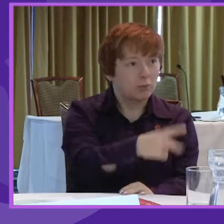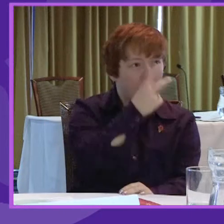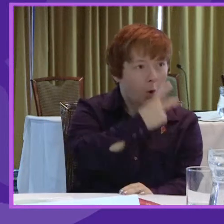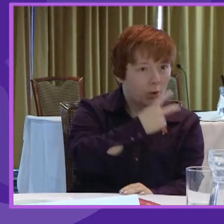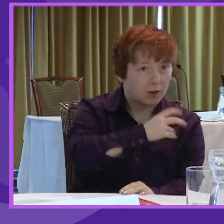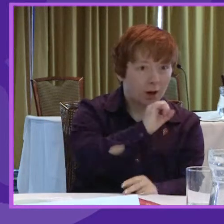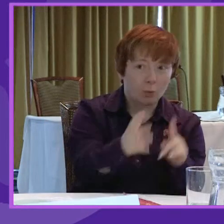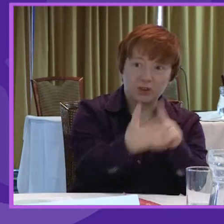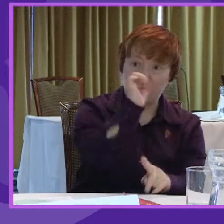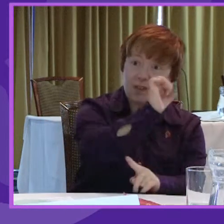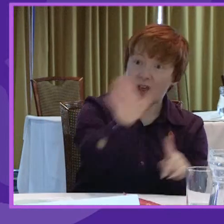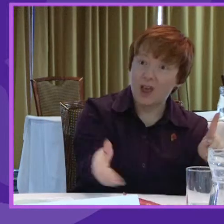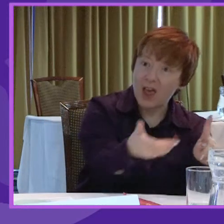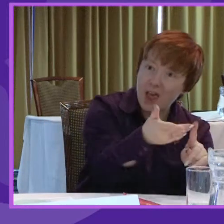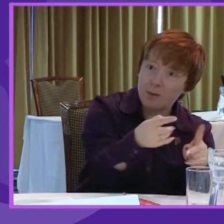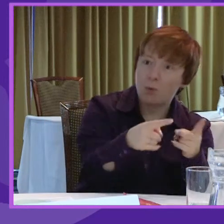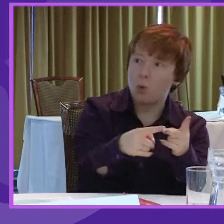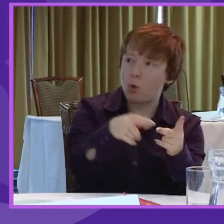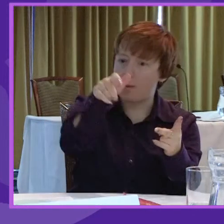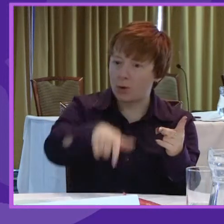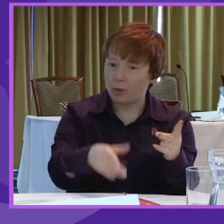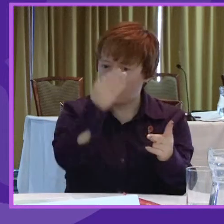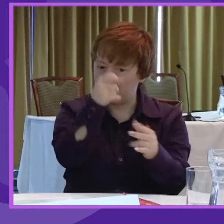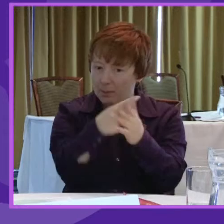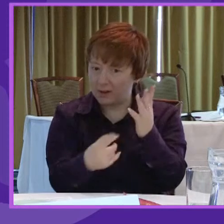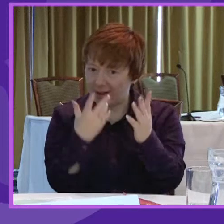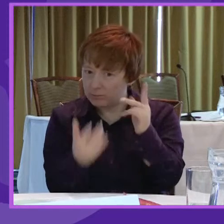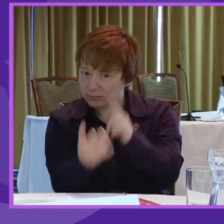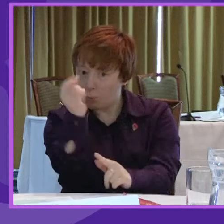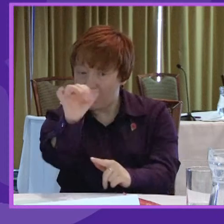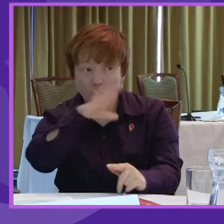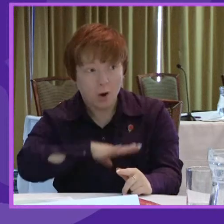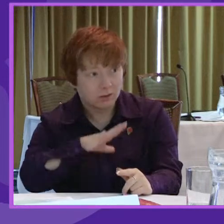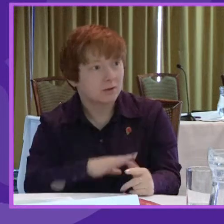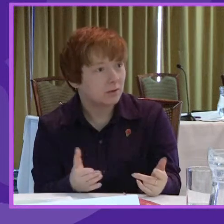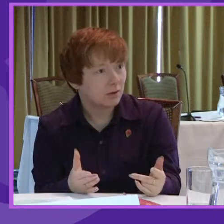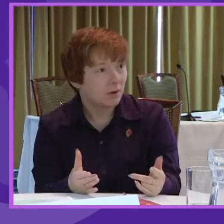disability, and people who have neurological deficits.